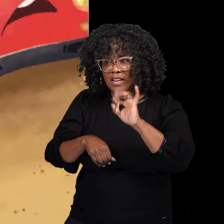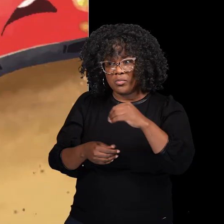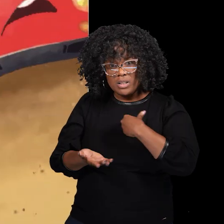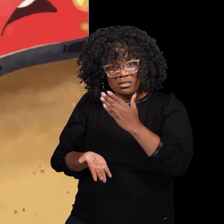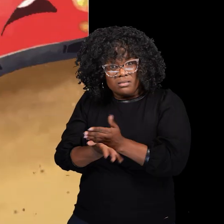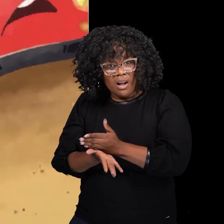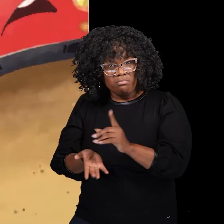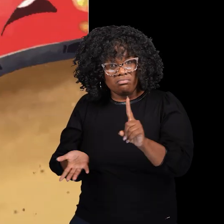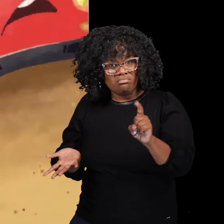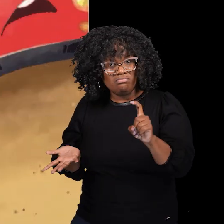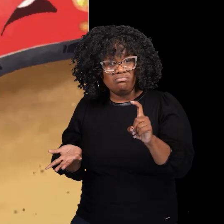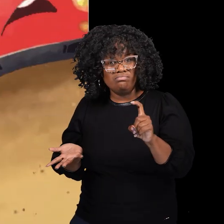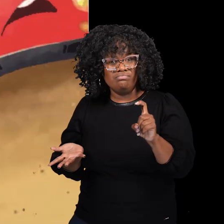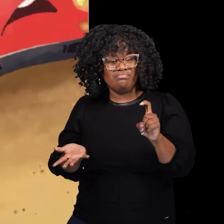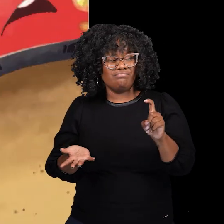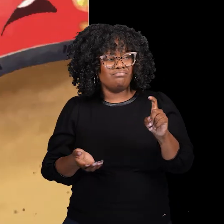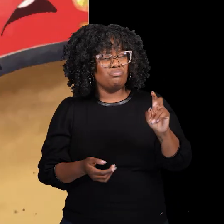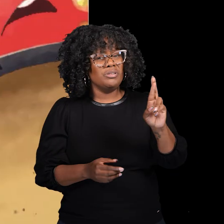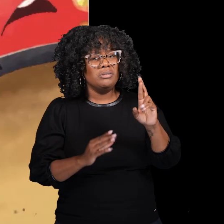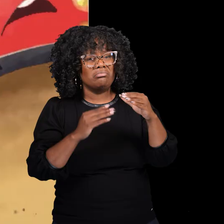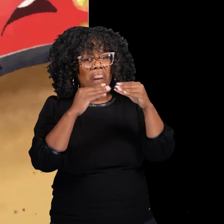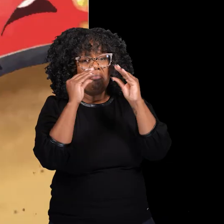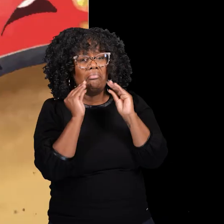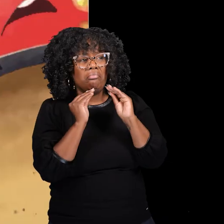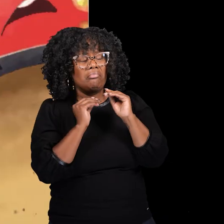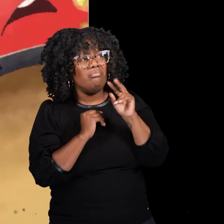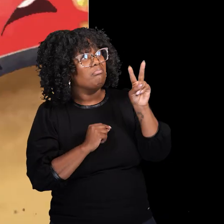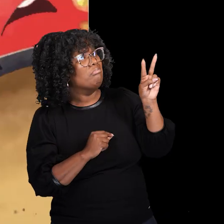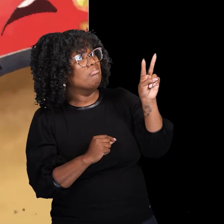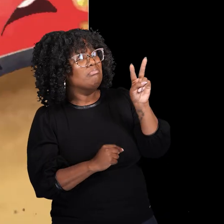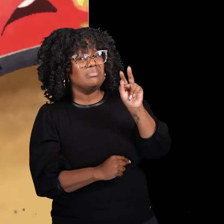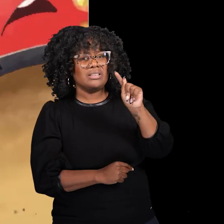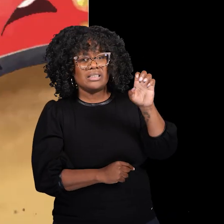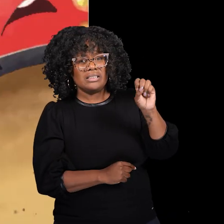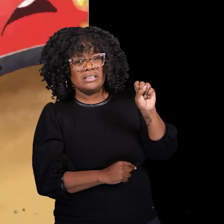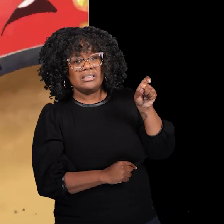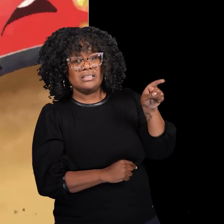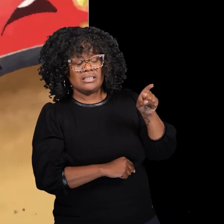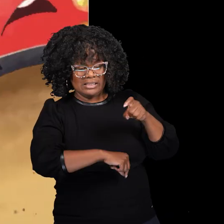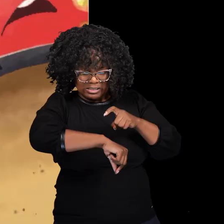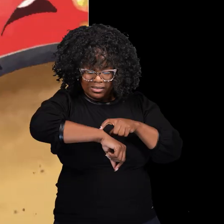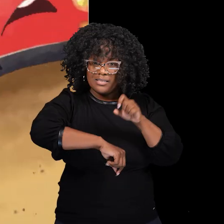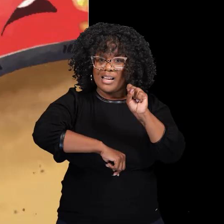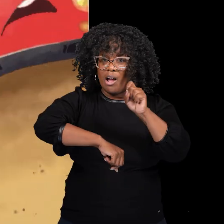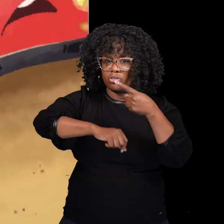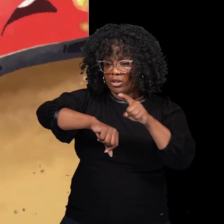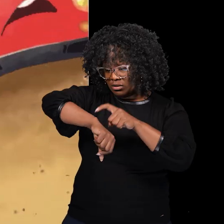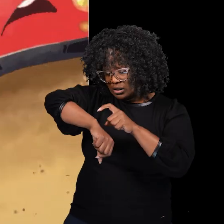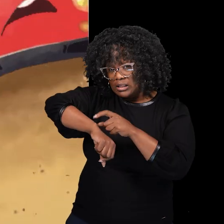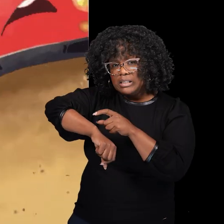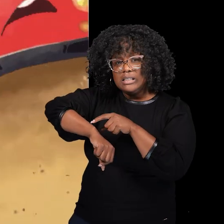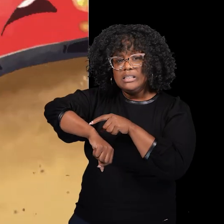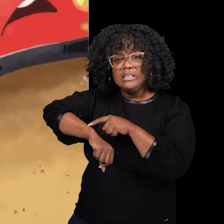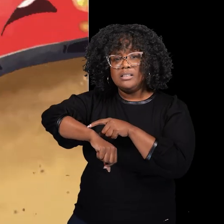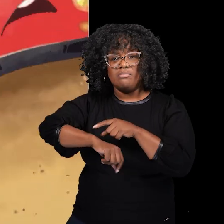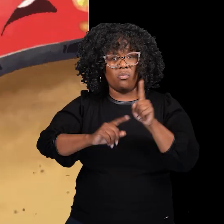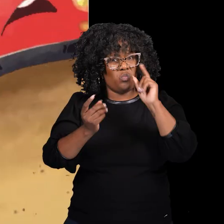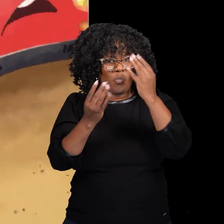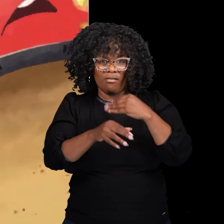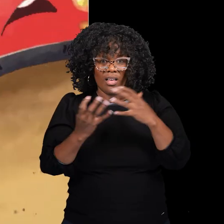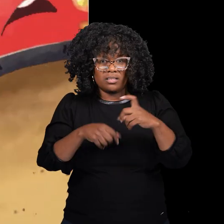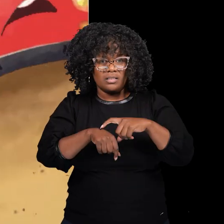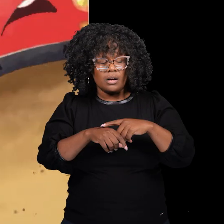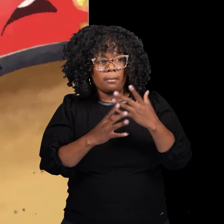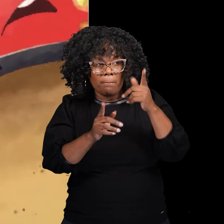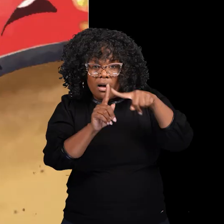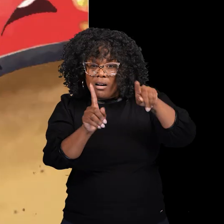lose too much time if we stop? Ruby frowns as she looks back at Tess. Scout checks her watch. We don't have a lot